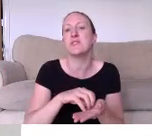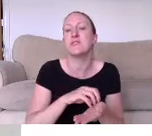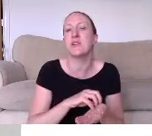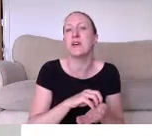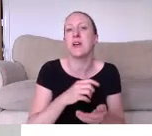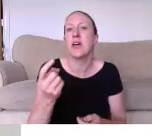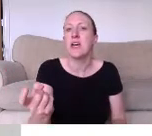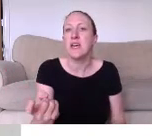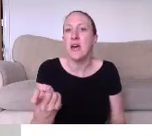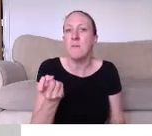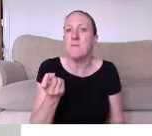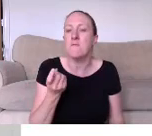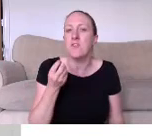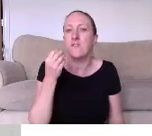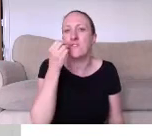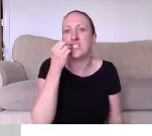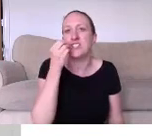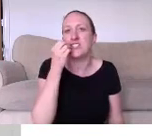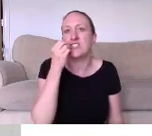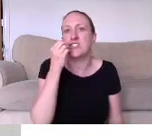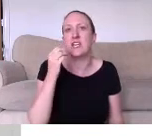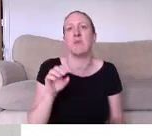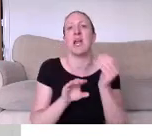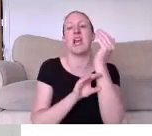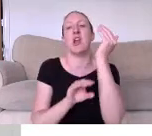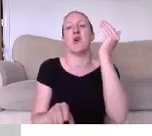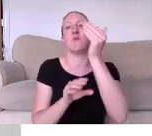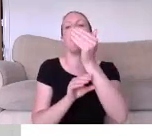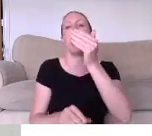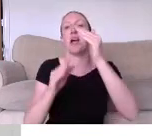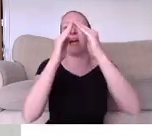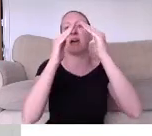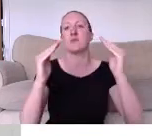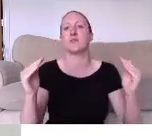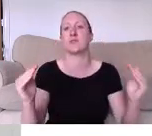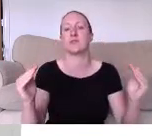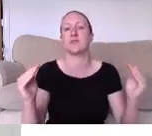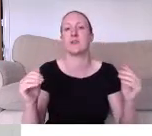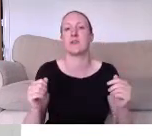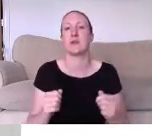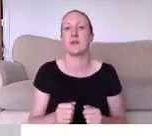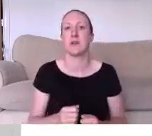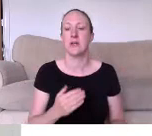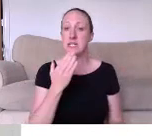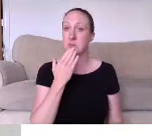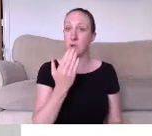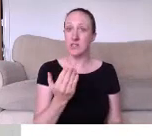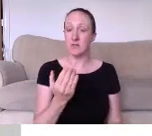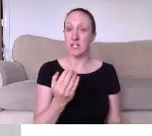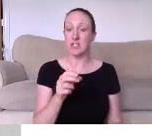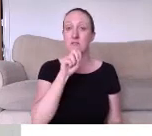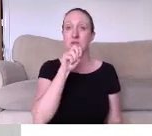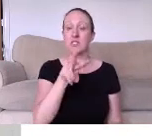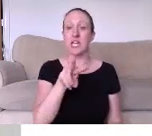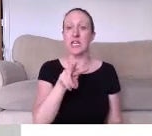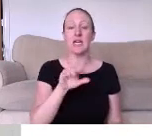mouse? Come for a feast in my log pile house." "It's